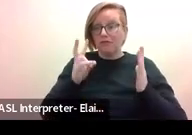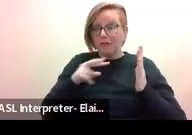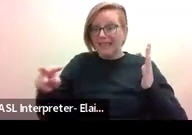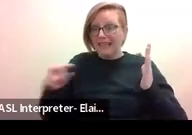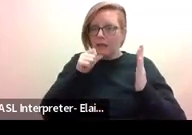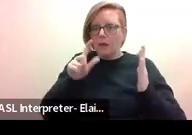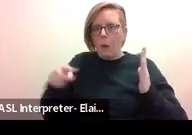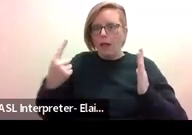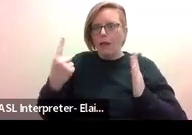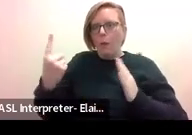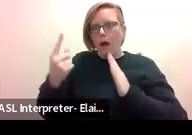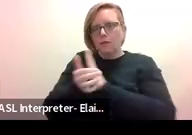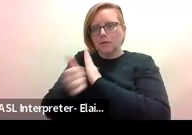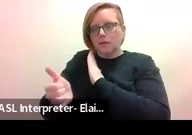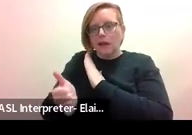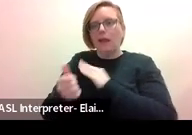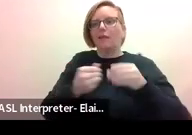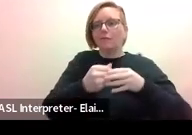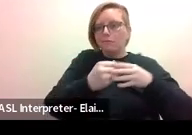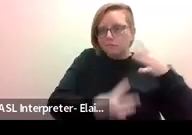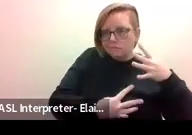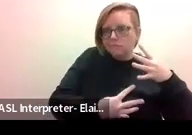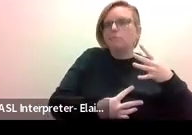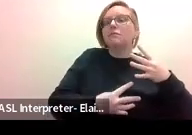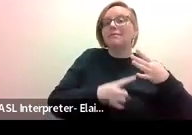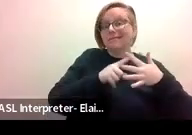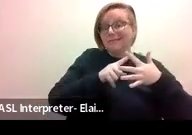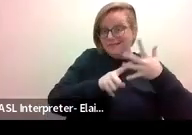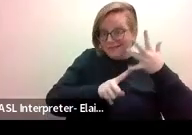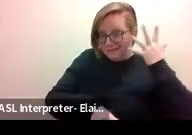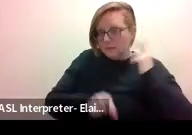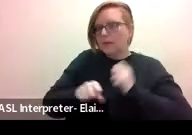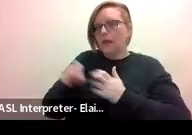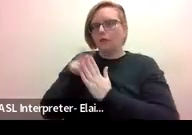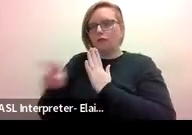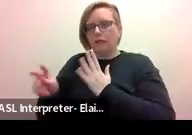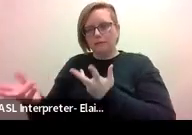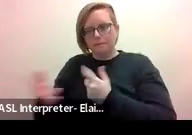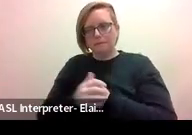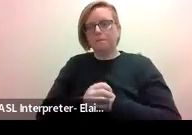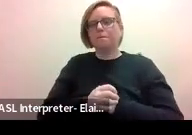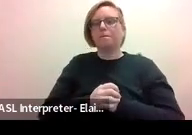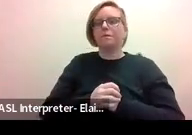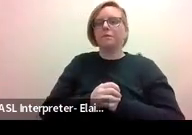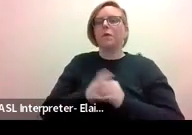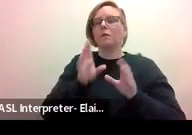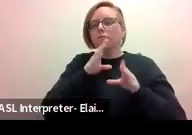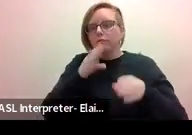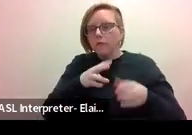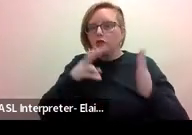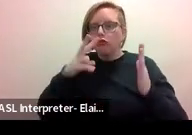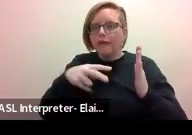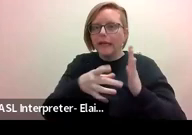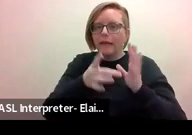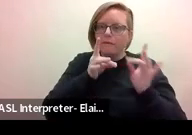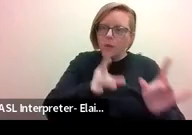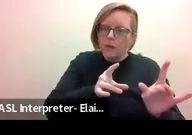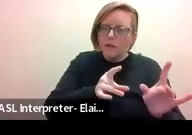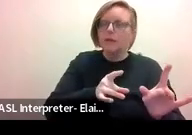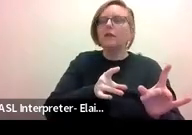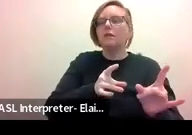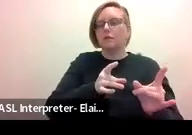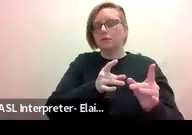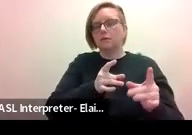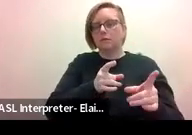All right, nice job. So what would, let's see, we're working on reading fluency. So Margaret demonstrates reading fluency